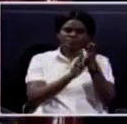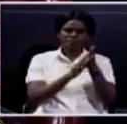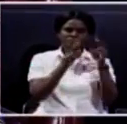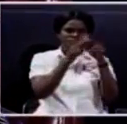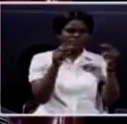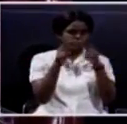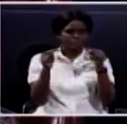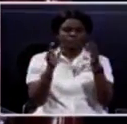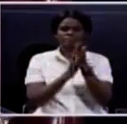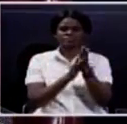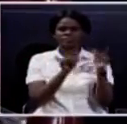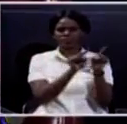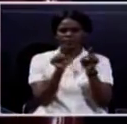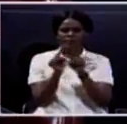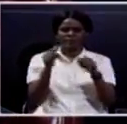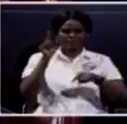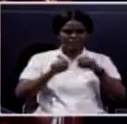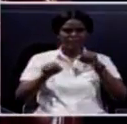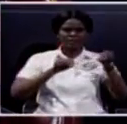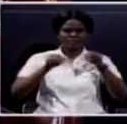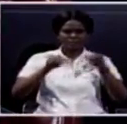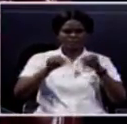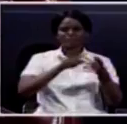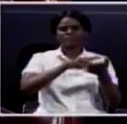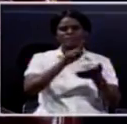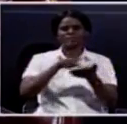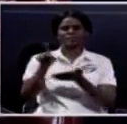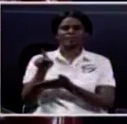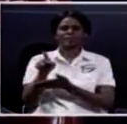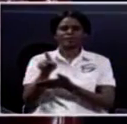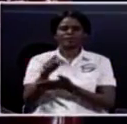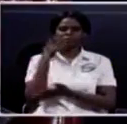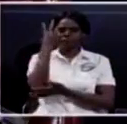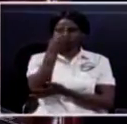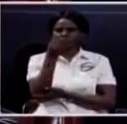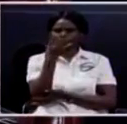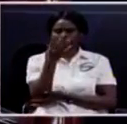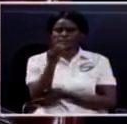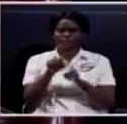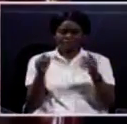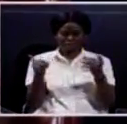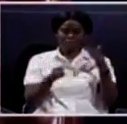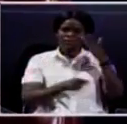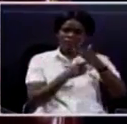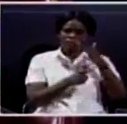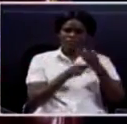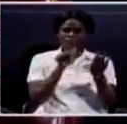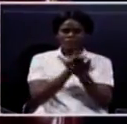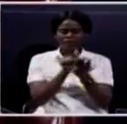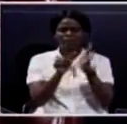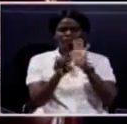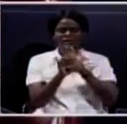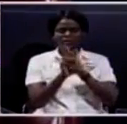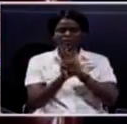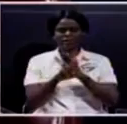is 150, and those who can't afford, they can pay in kind. Well and good, beautiful. And then in the urban areas like Lusaka, Livala, for